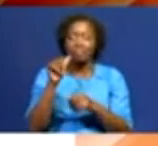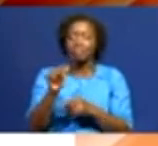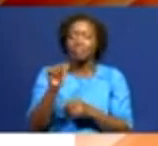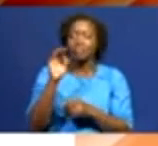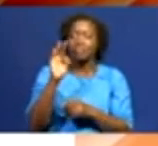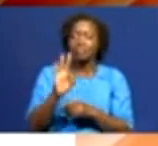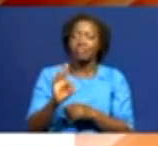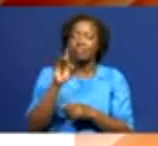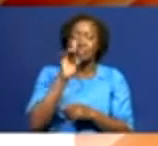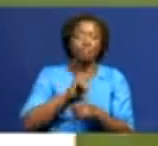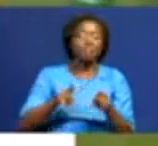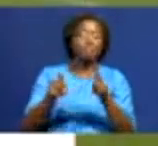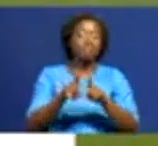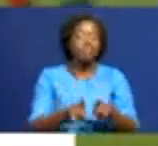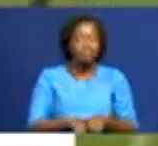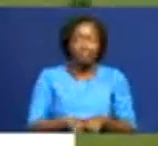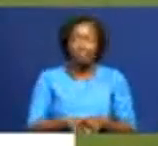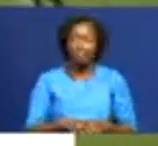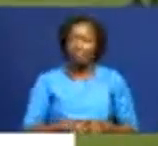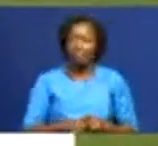Leopards also in action.